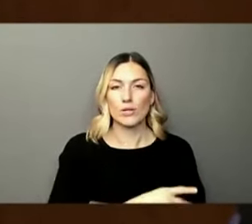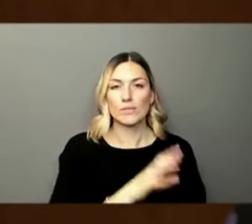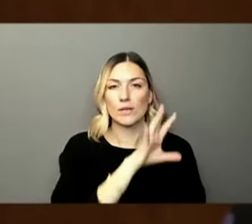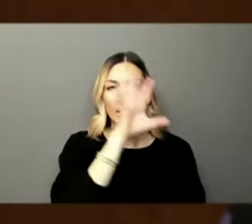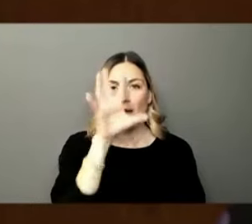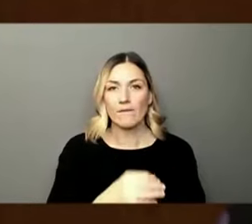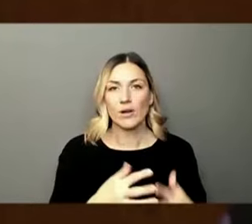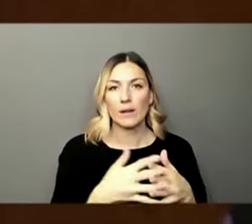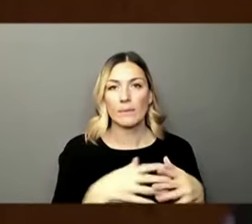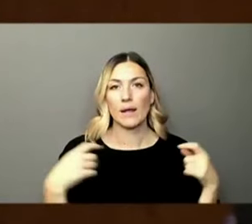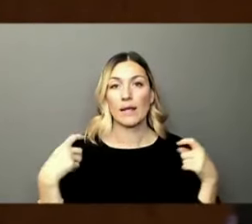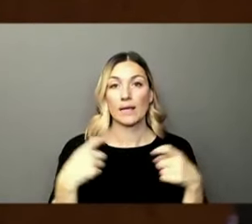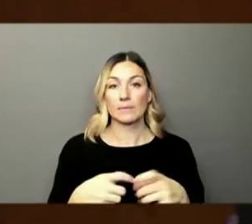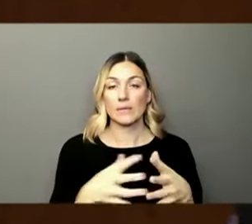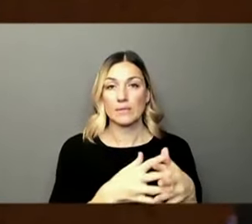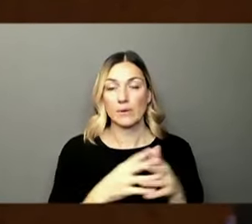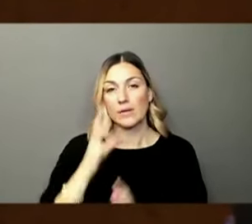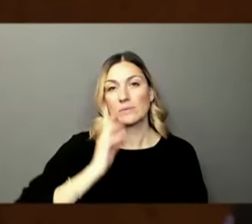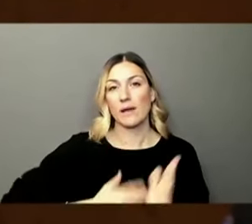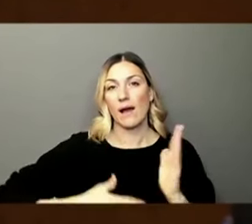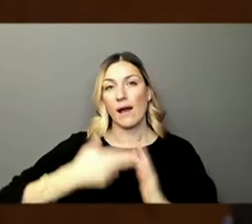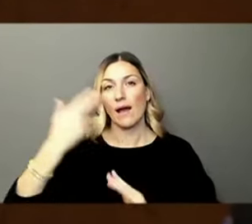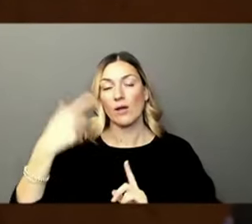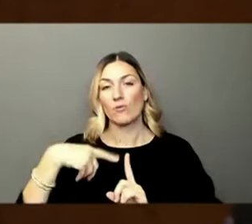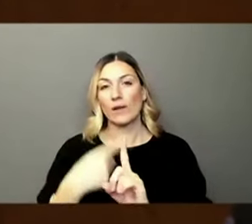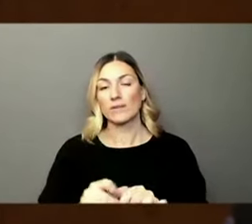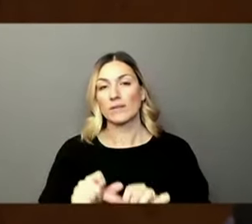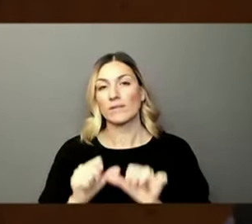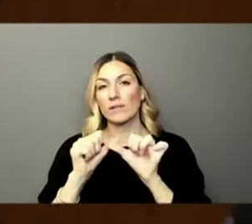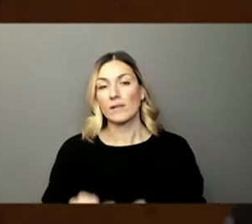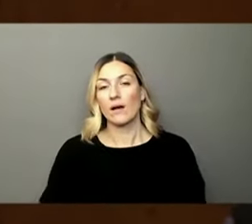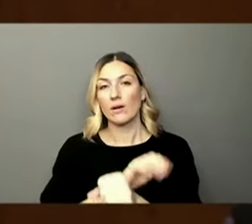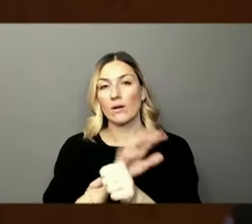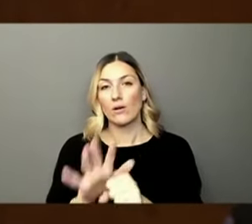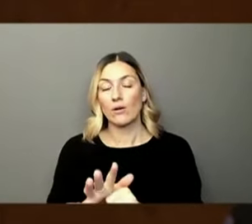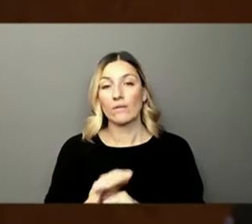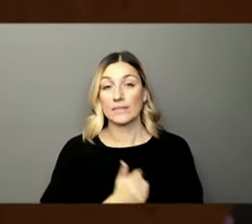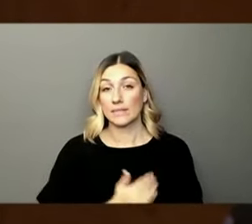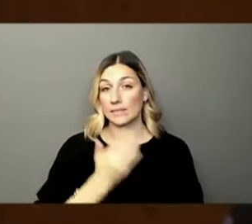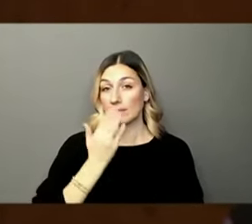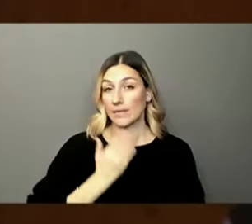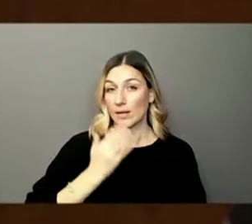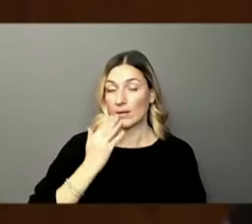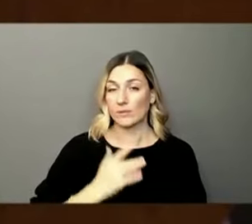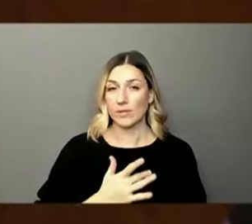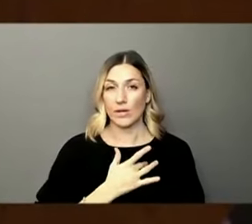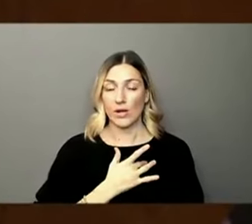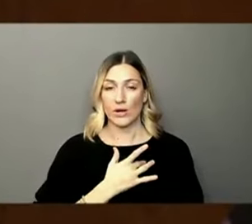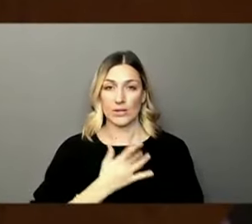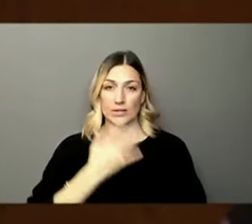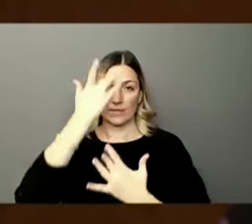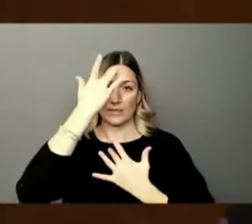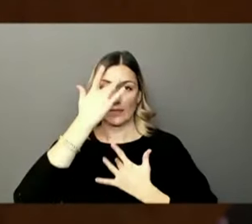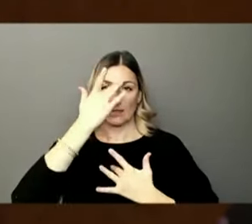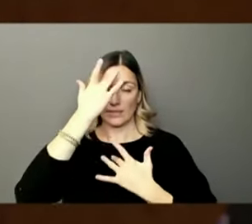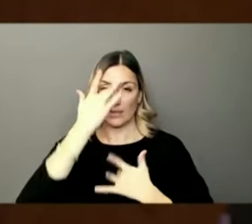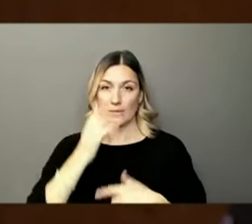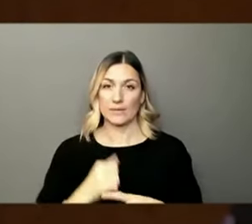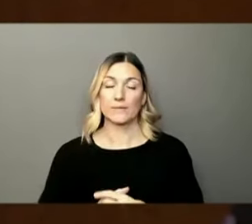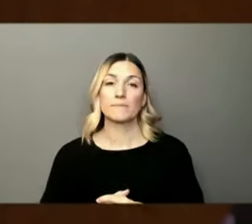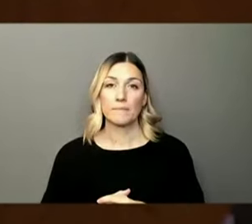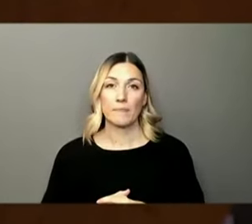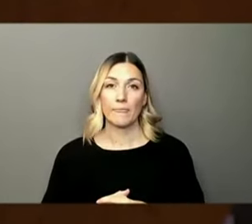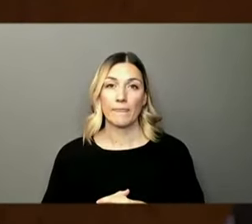Hispanic Americans experiencing higher rates of long COVID and new onset diabetes and cardiovascular disease. Impaired